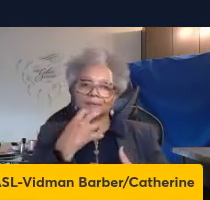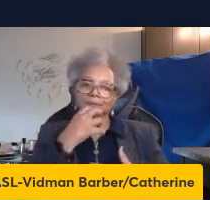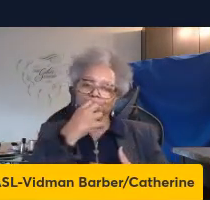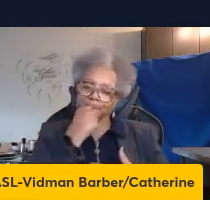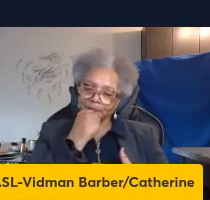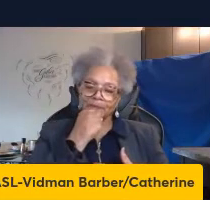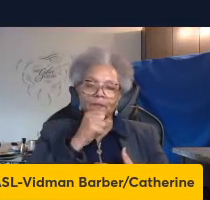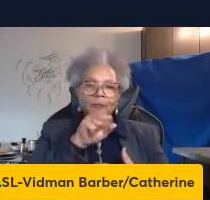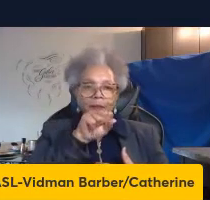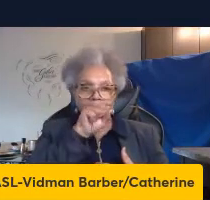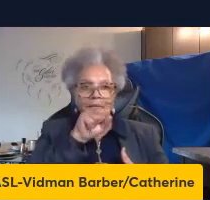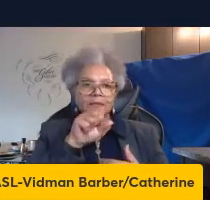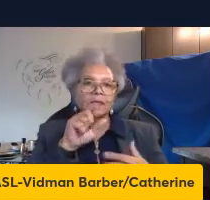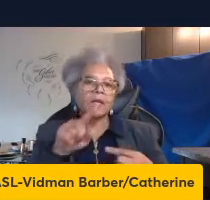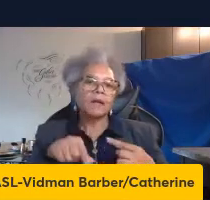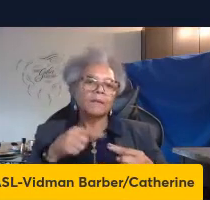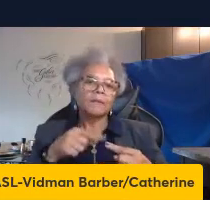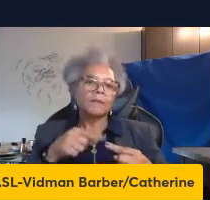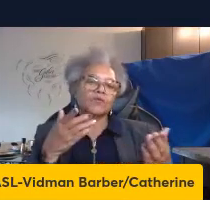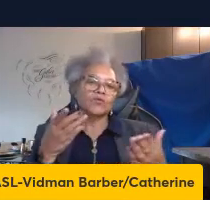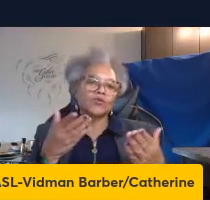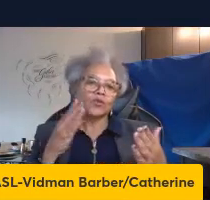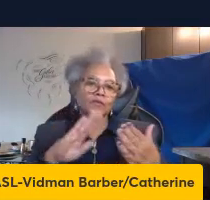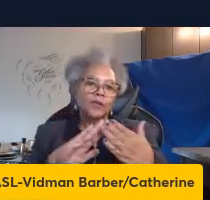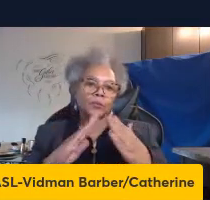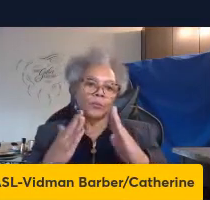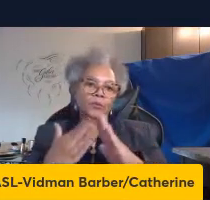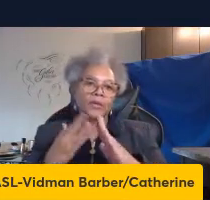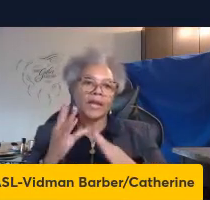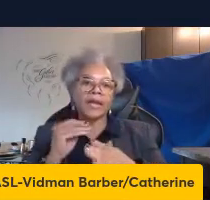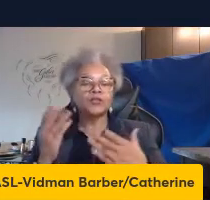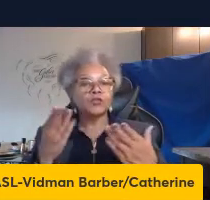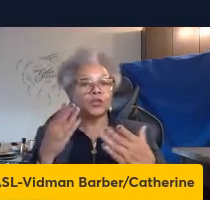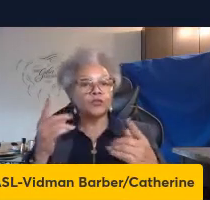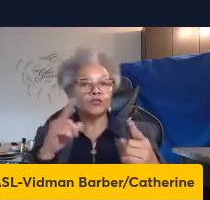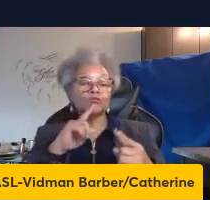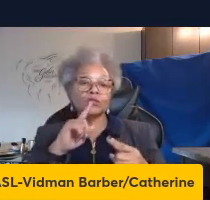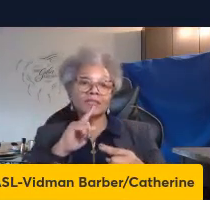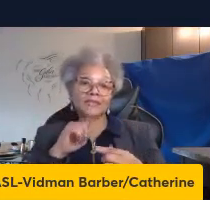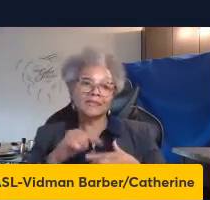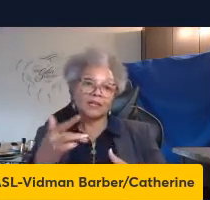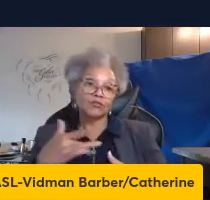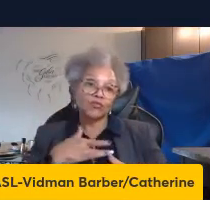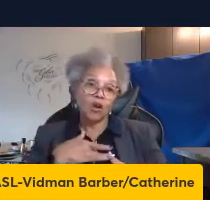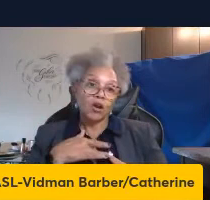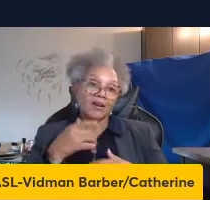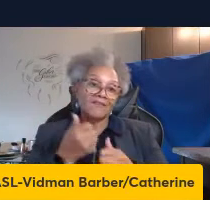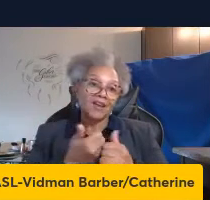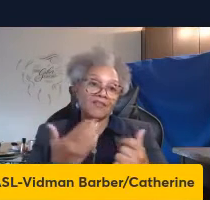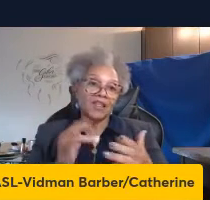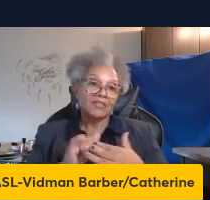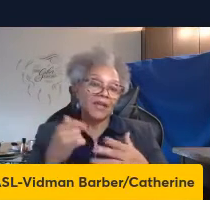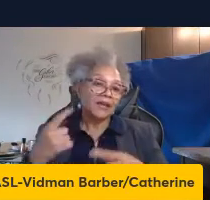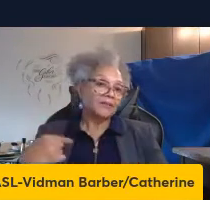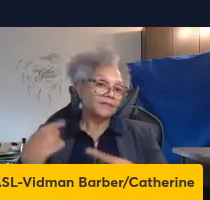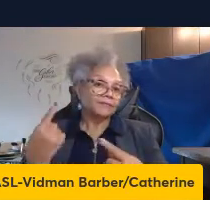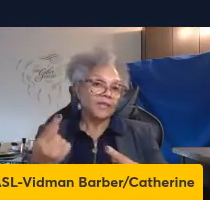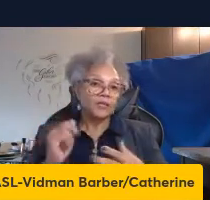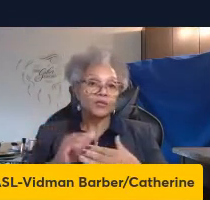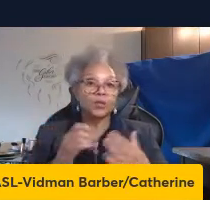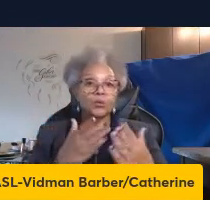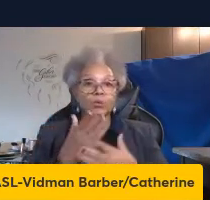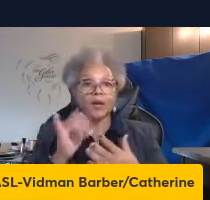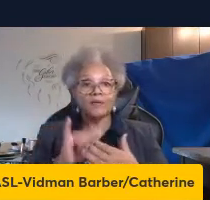about being able to serve communities, and service truly is at the heart of everything that I've done. And so throughout the